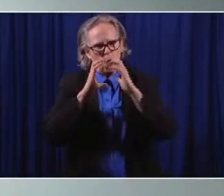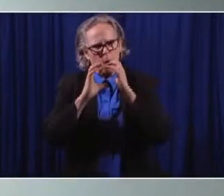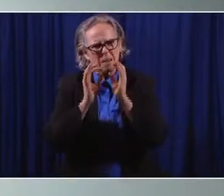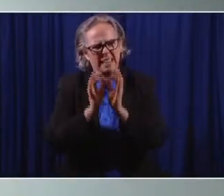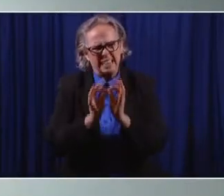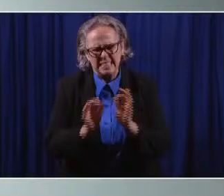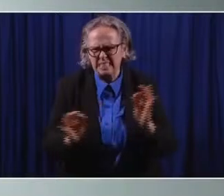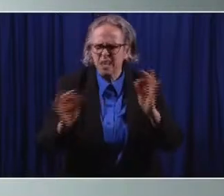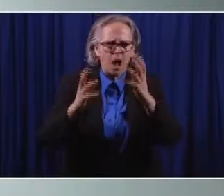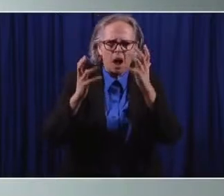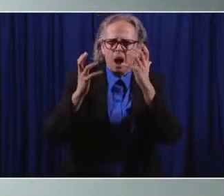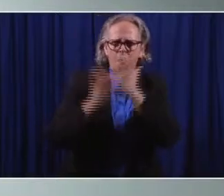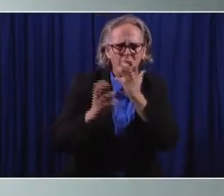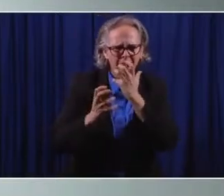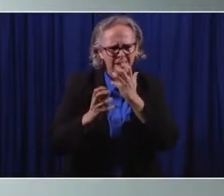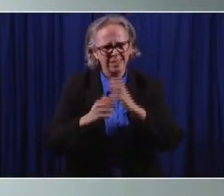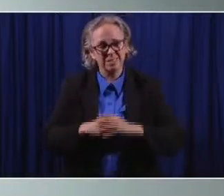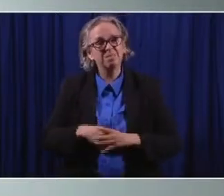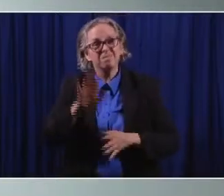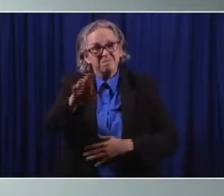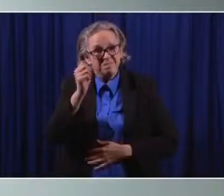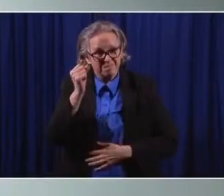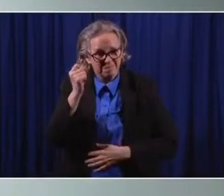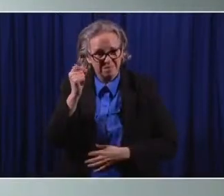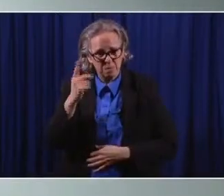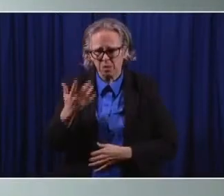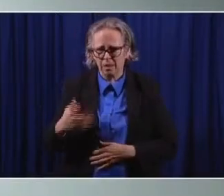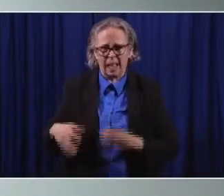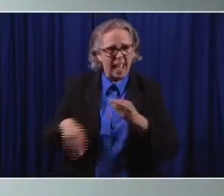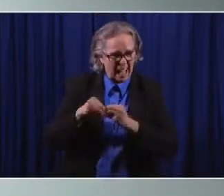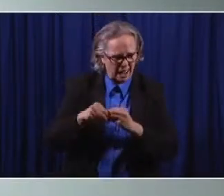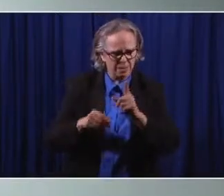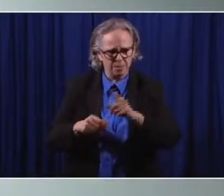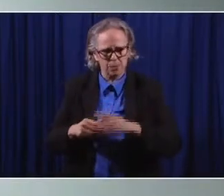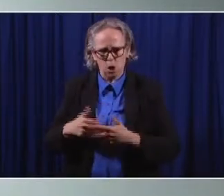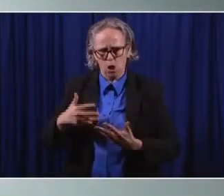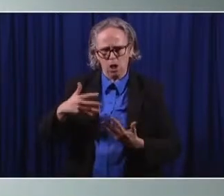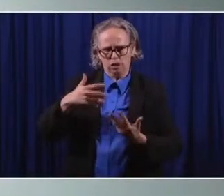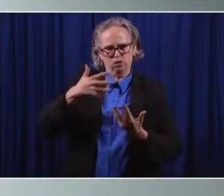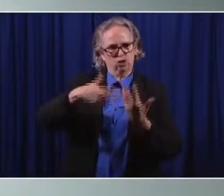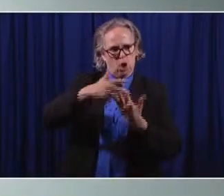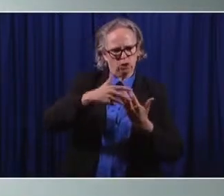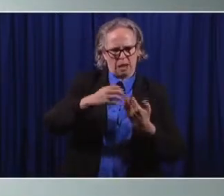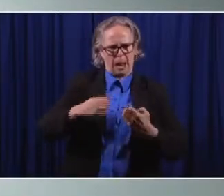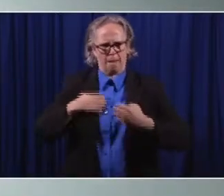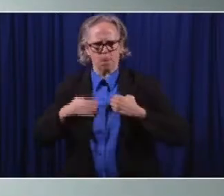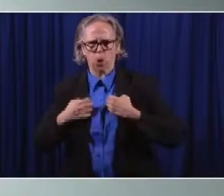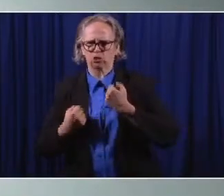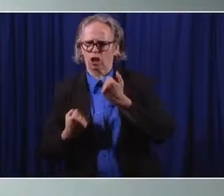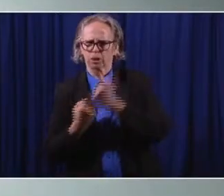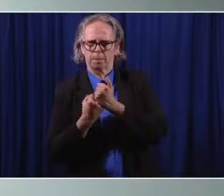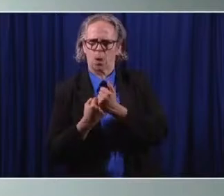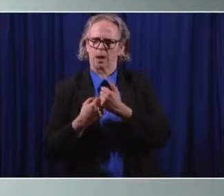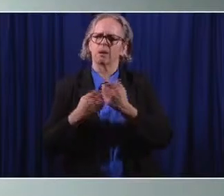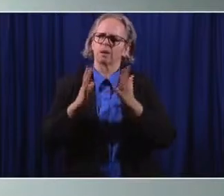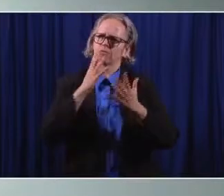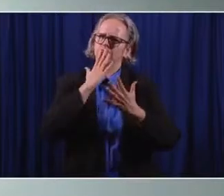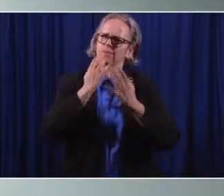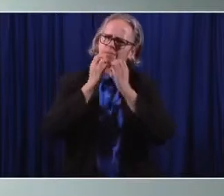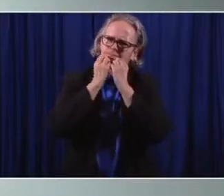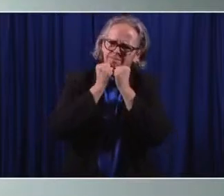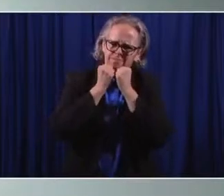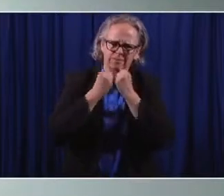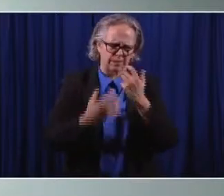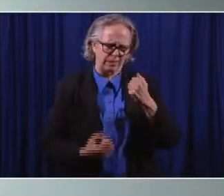also, and we appreciate the social emotional support that the state has given us. We're trying to incorporate those things as well, remotely and